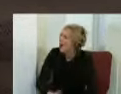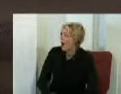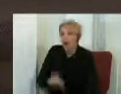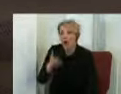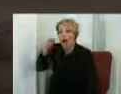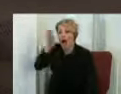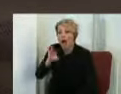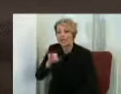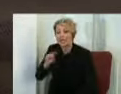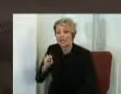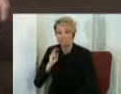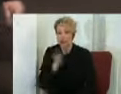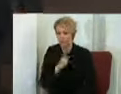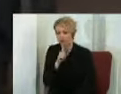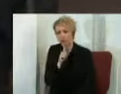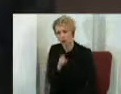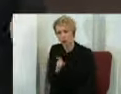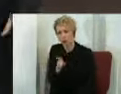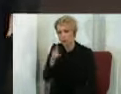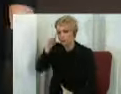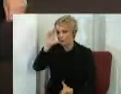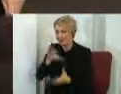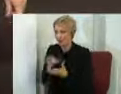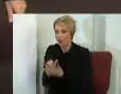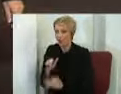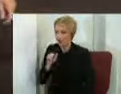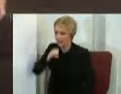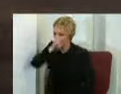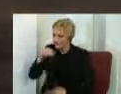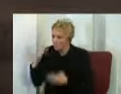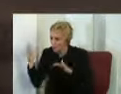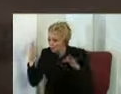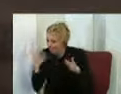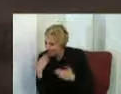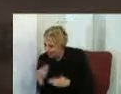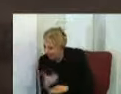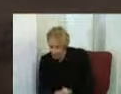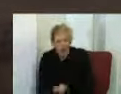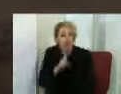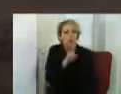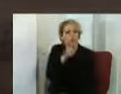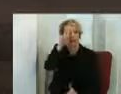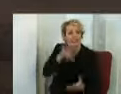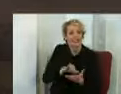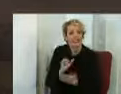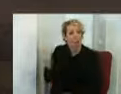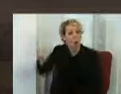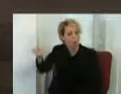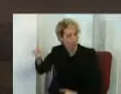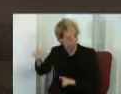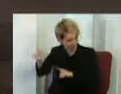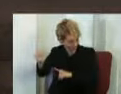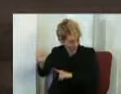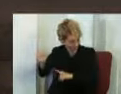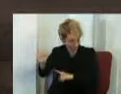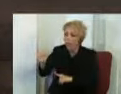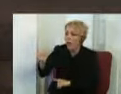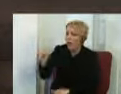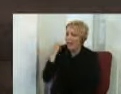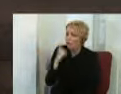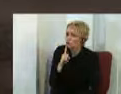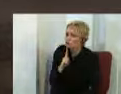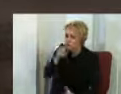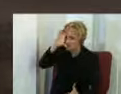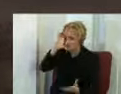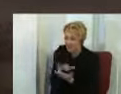But if we truly believe that, and I love the applause this morning, but if we truly believe that, hold on a second. Because if we